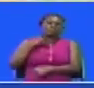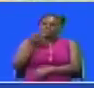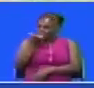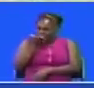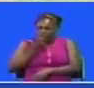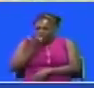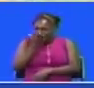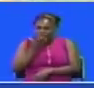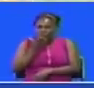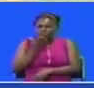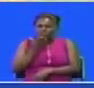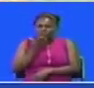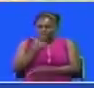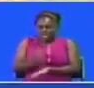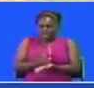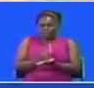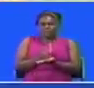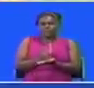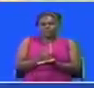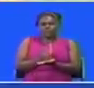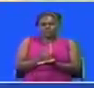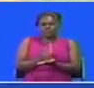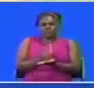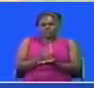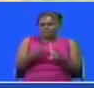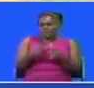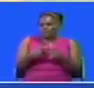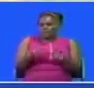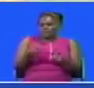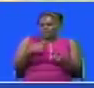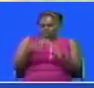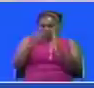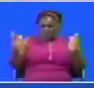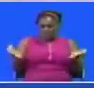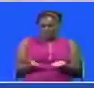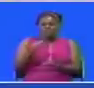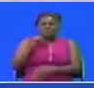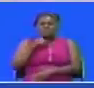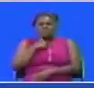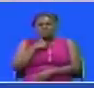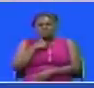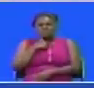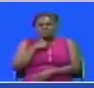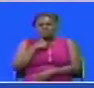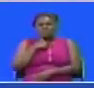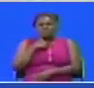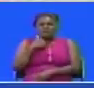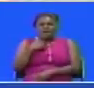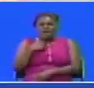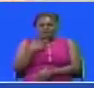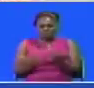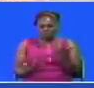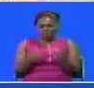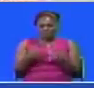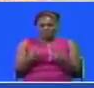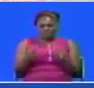na inatusaidia. Isipokuwa kuna mizinga ya kisasa ambaye tuko na 60 lakini ni ngumu